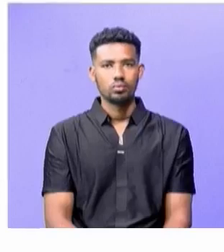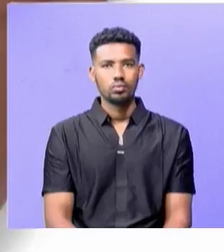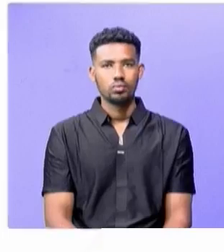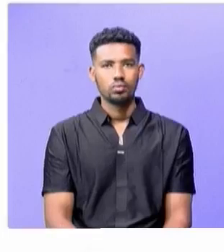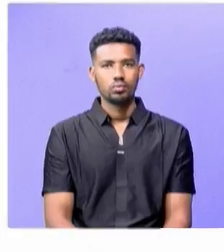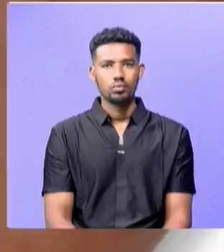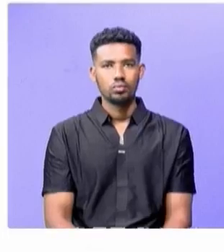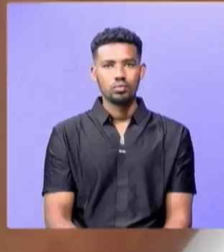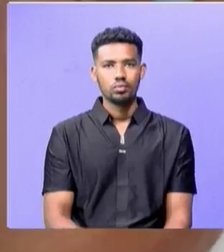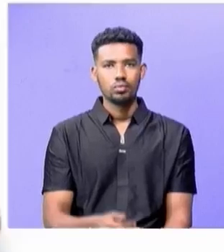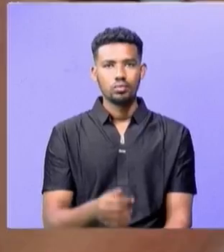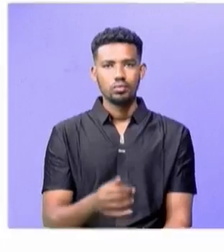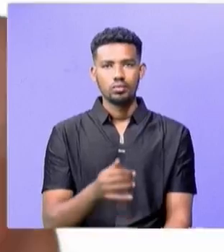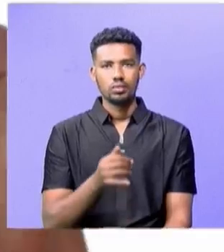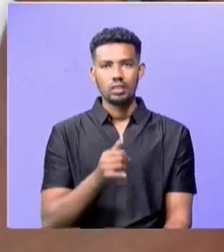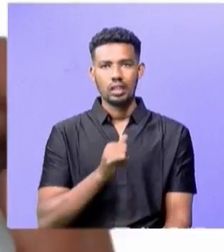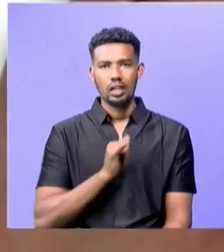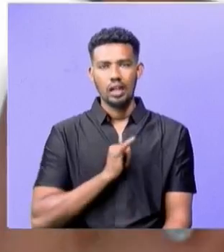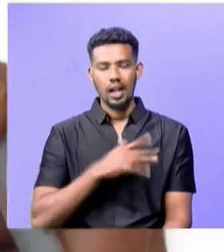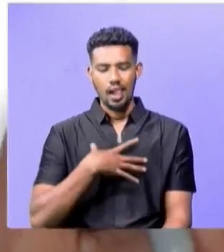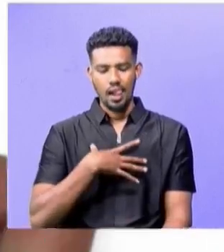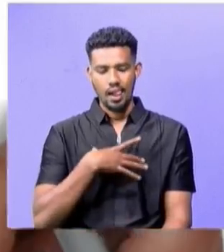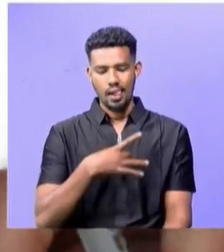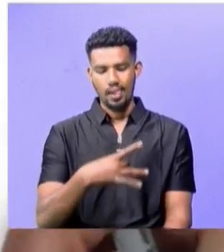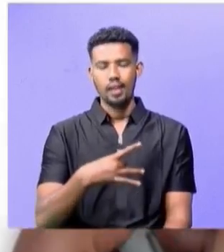I like.